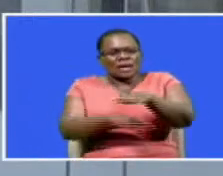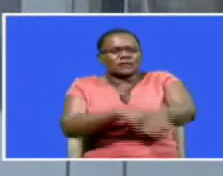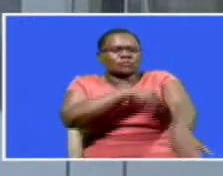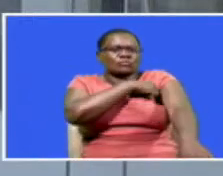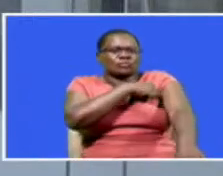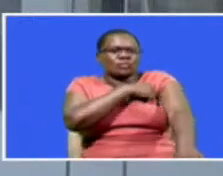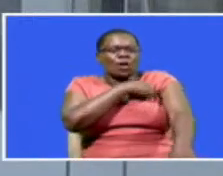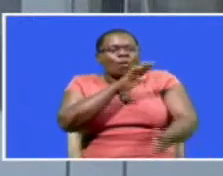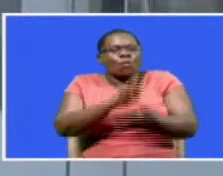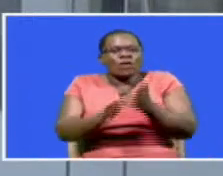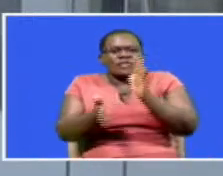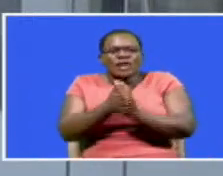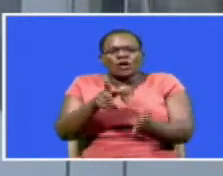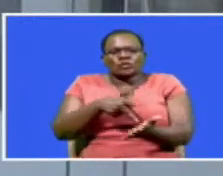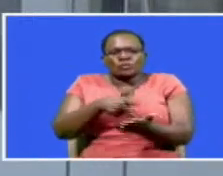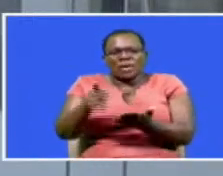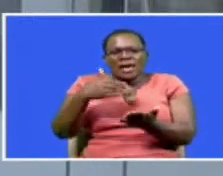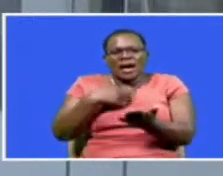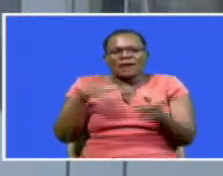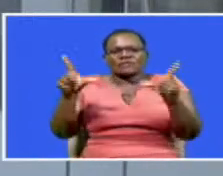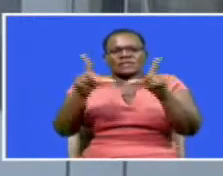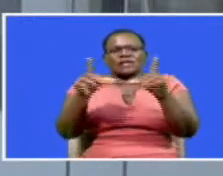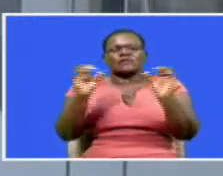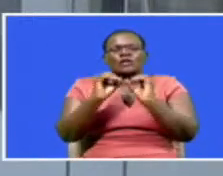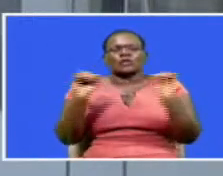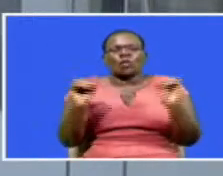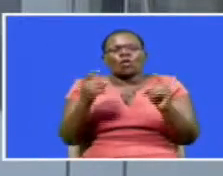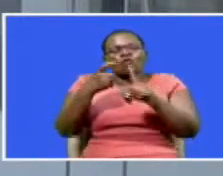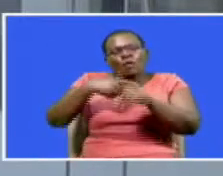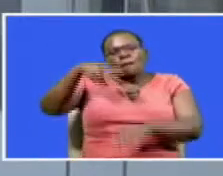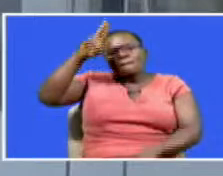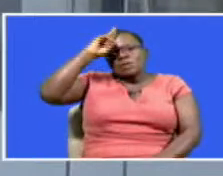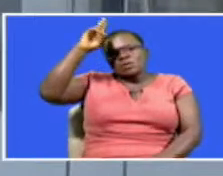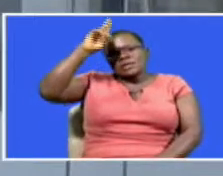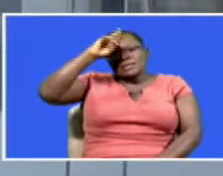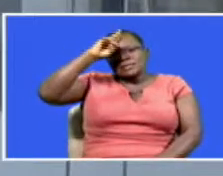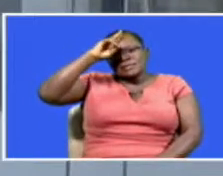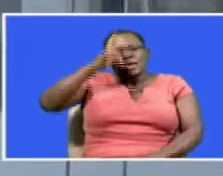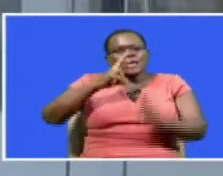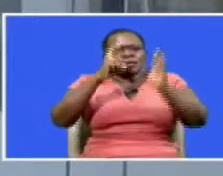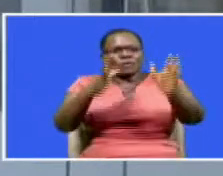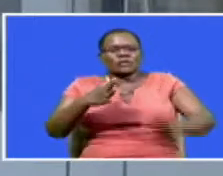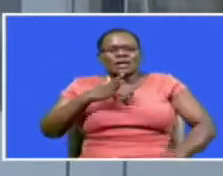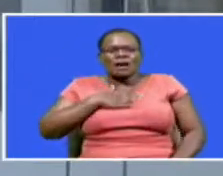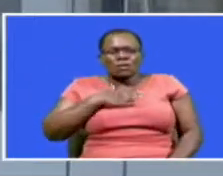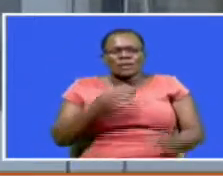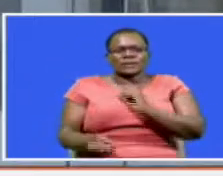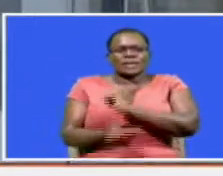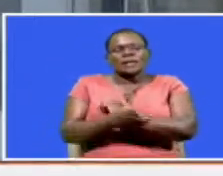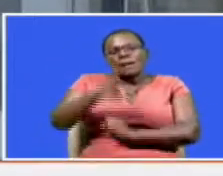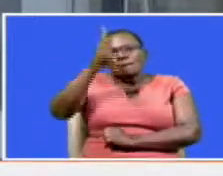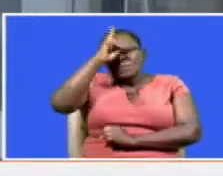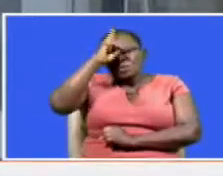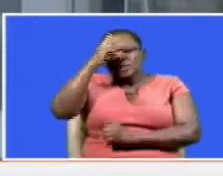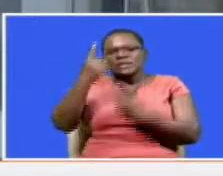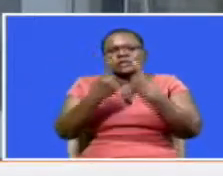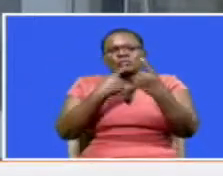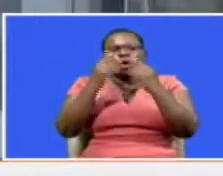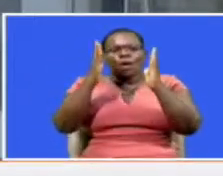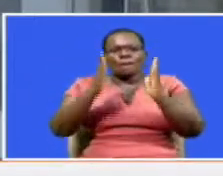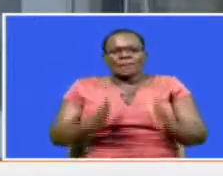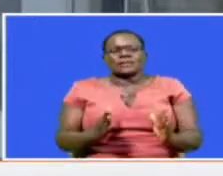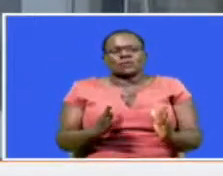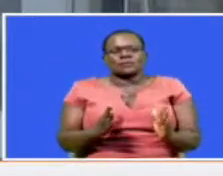without salary for lacking a discharge certificate from the police service. As Alan Ochanda reports, police spokesperson